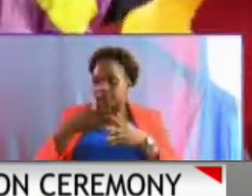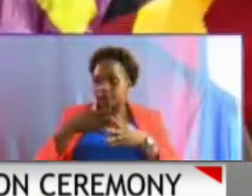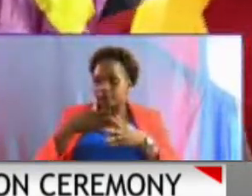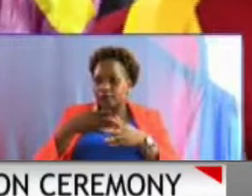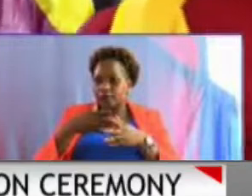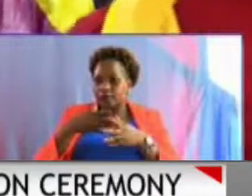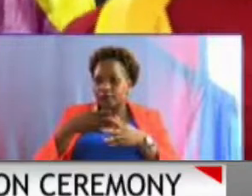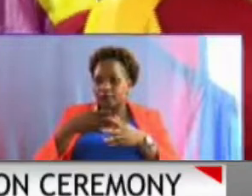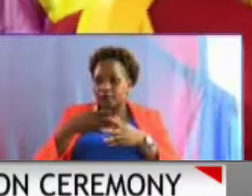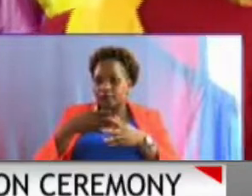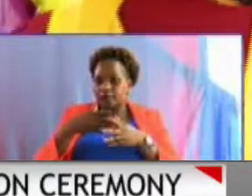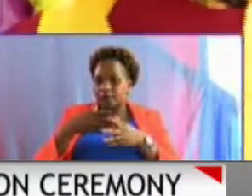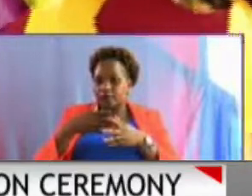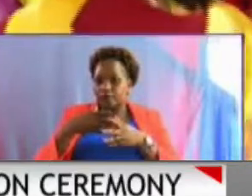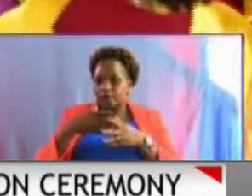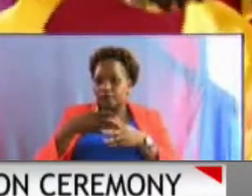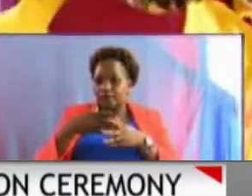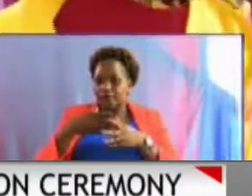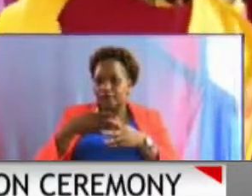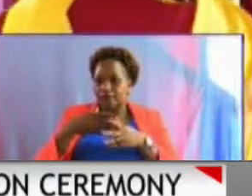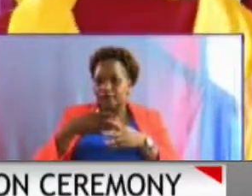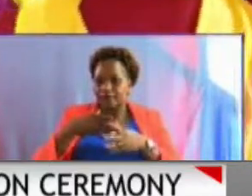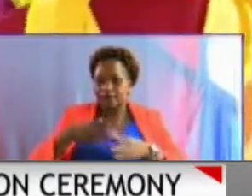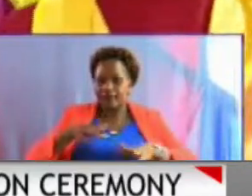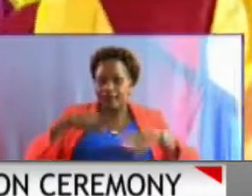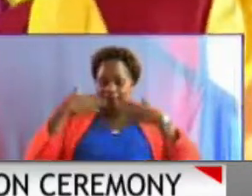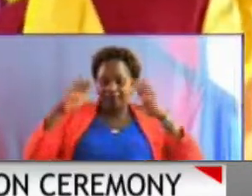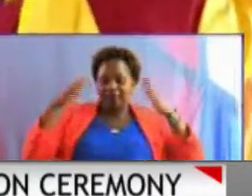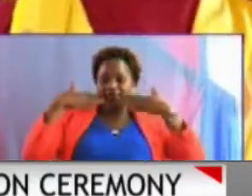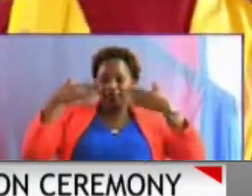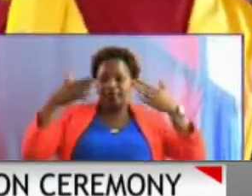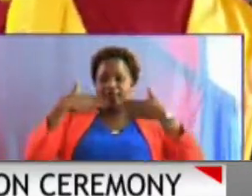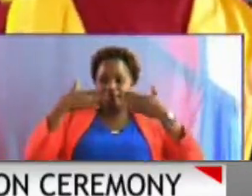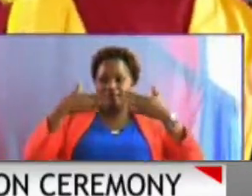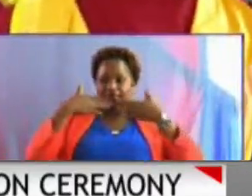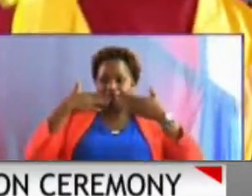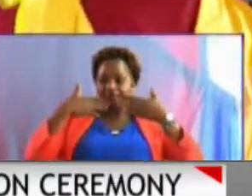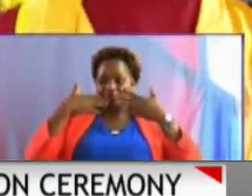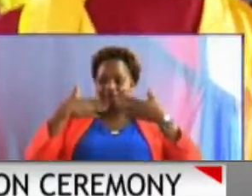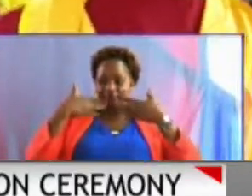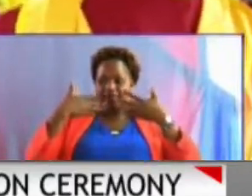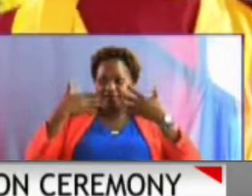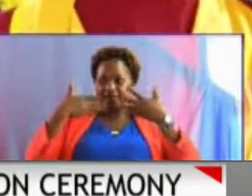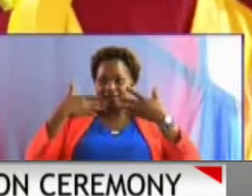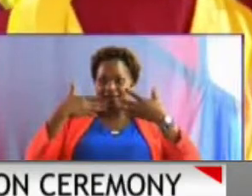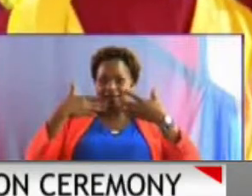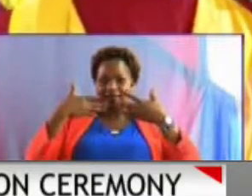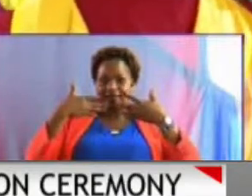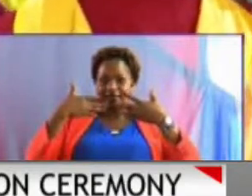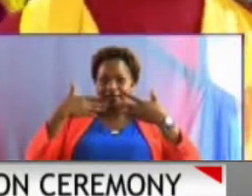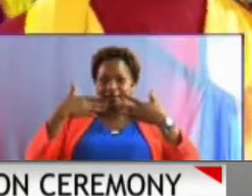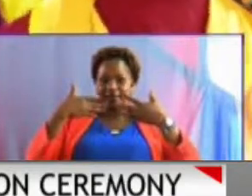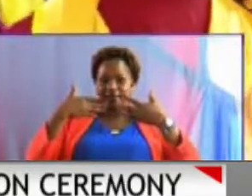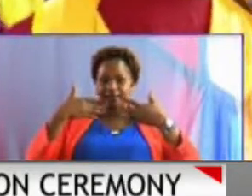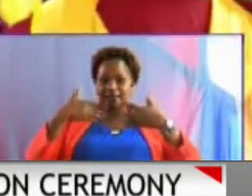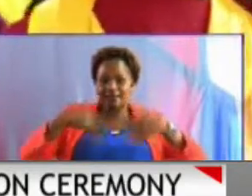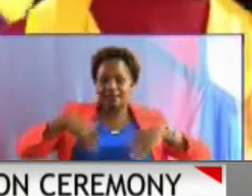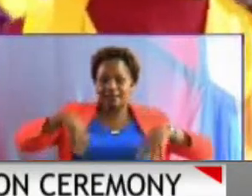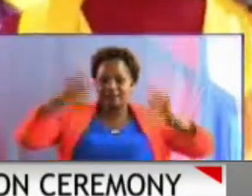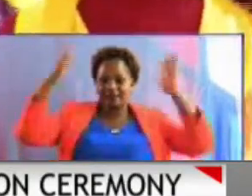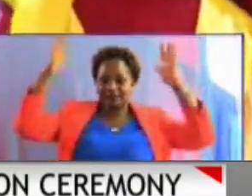say, thank you very much for your support, and then throw the hat up and ululate.